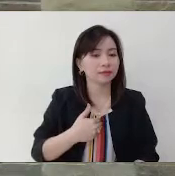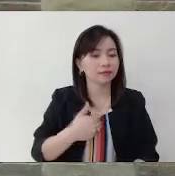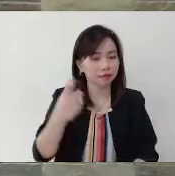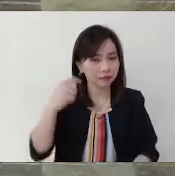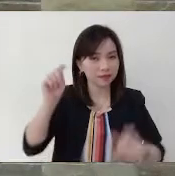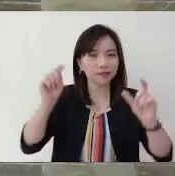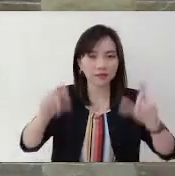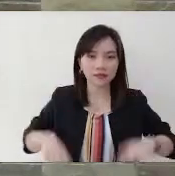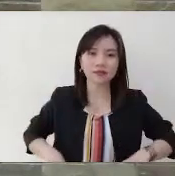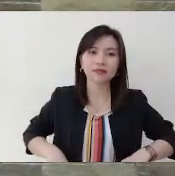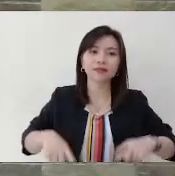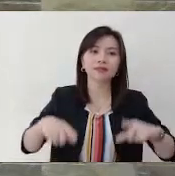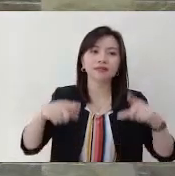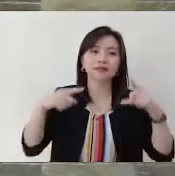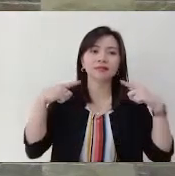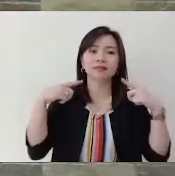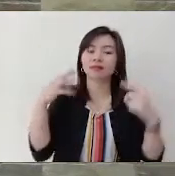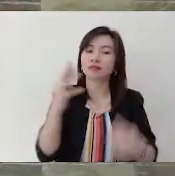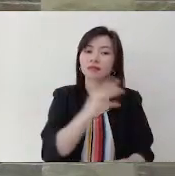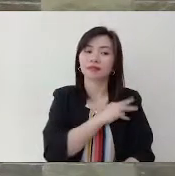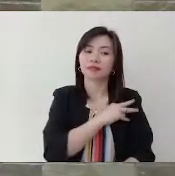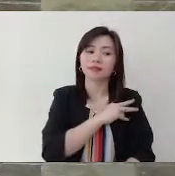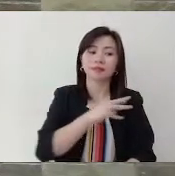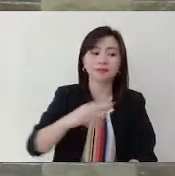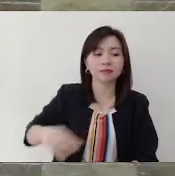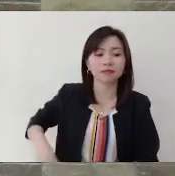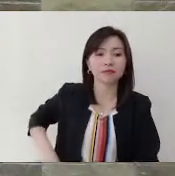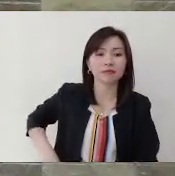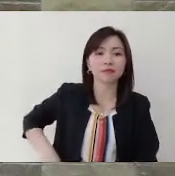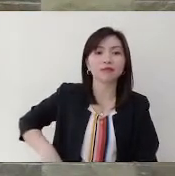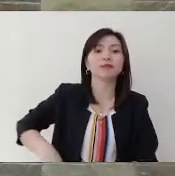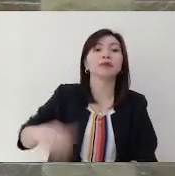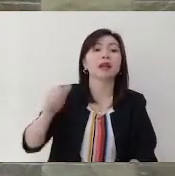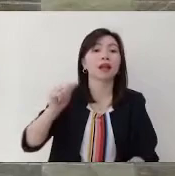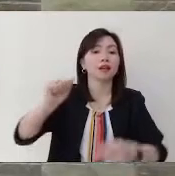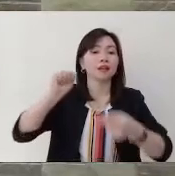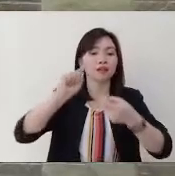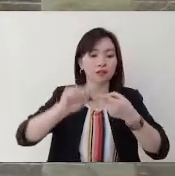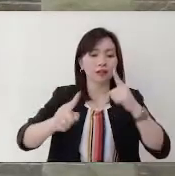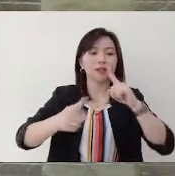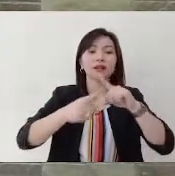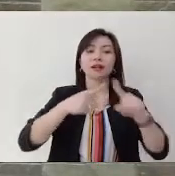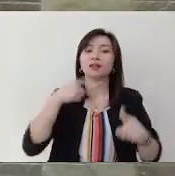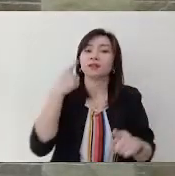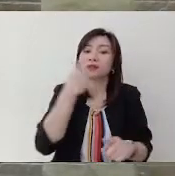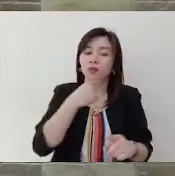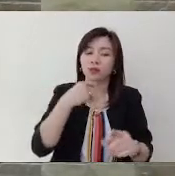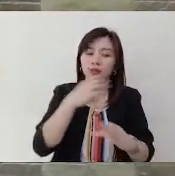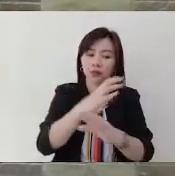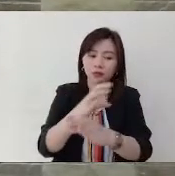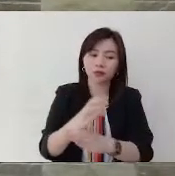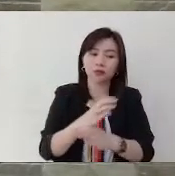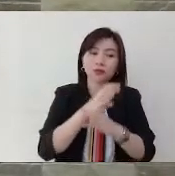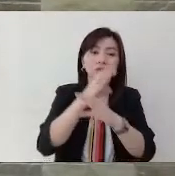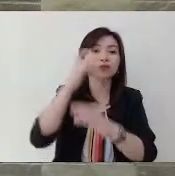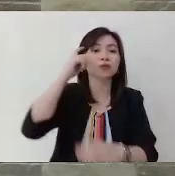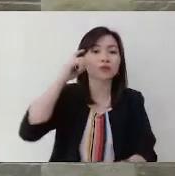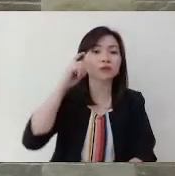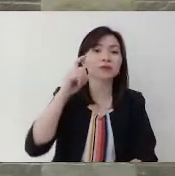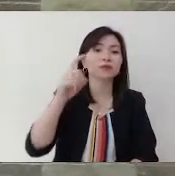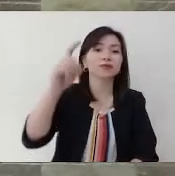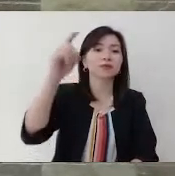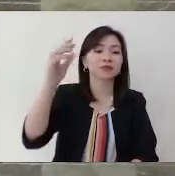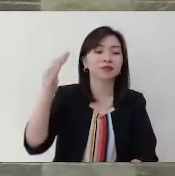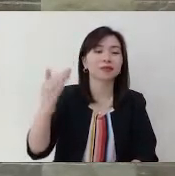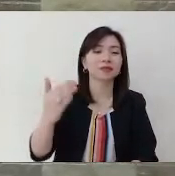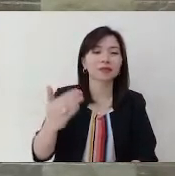The Living Master is a friend who cares for me.